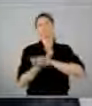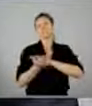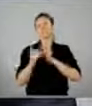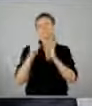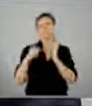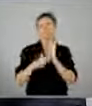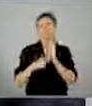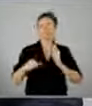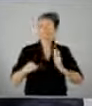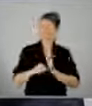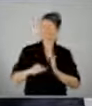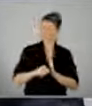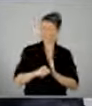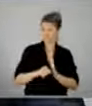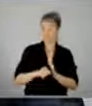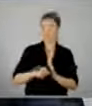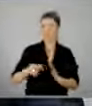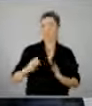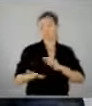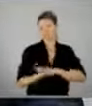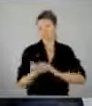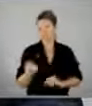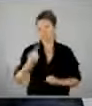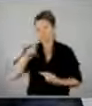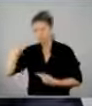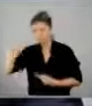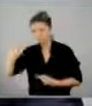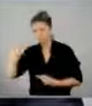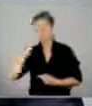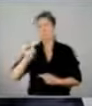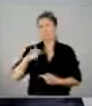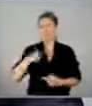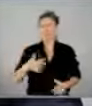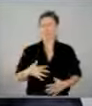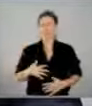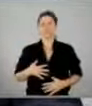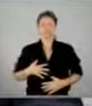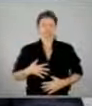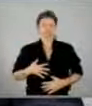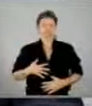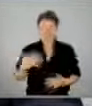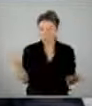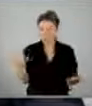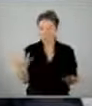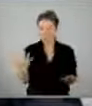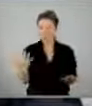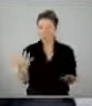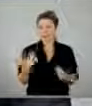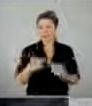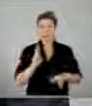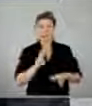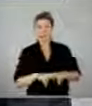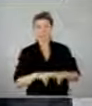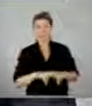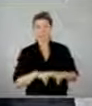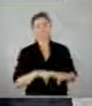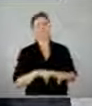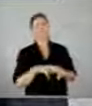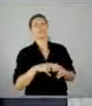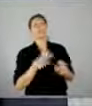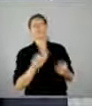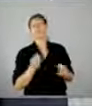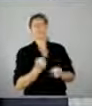just add a note of caution on this, that I would not want to have anything done in this process that in any way might create a